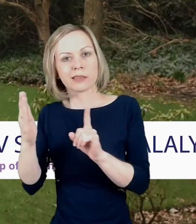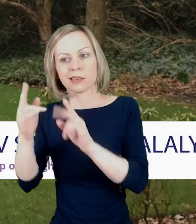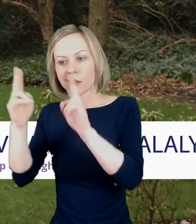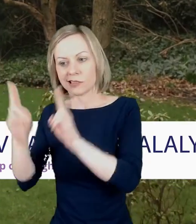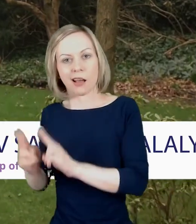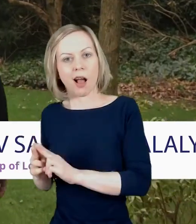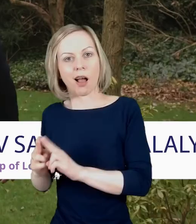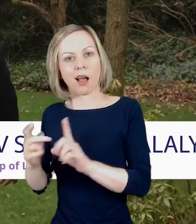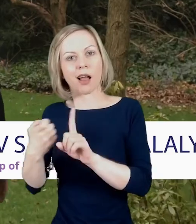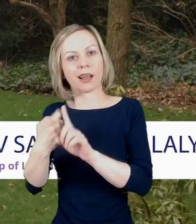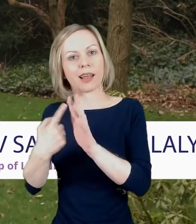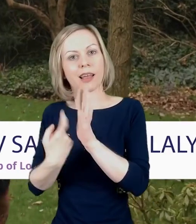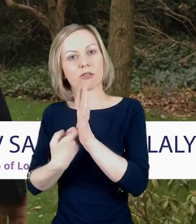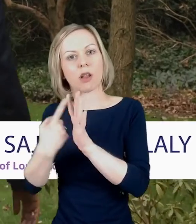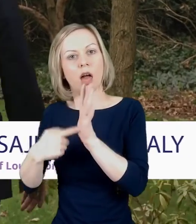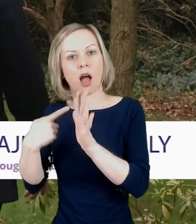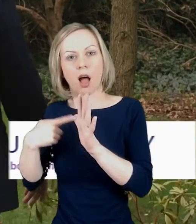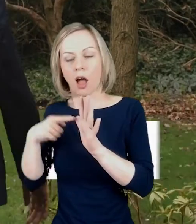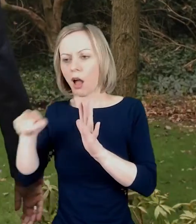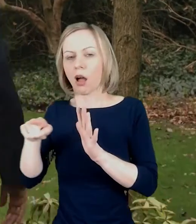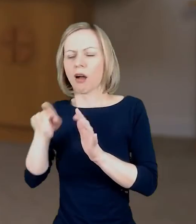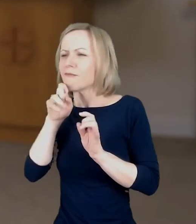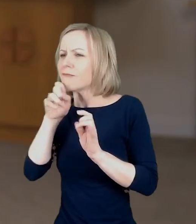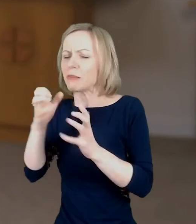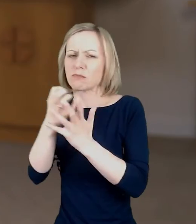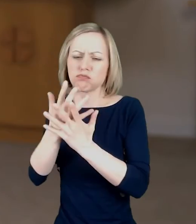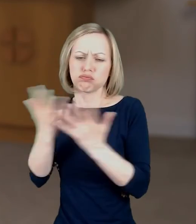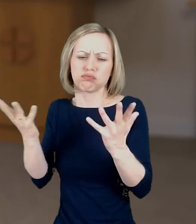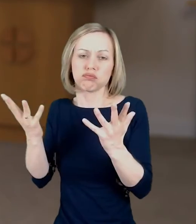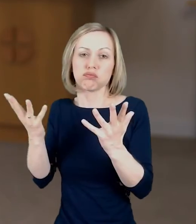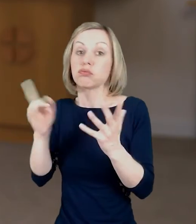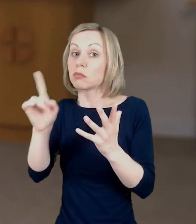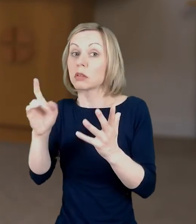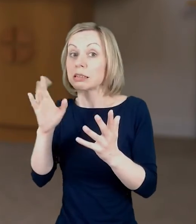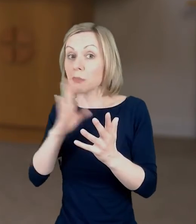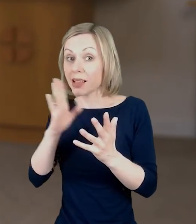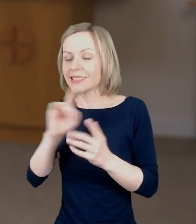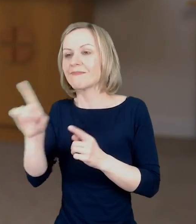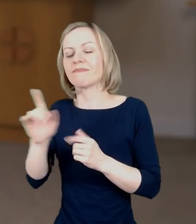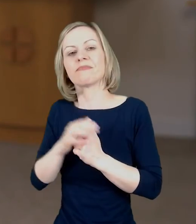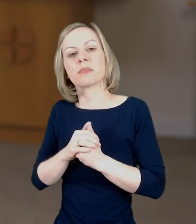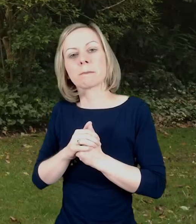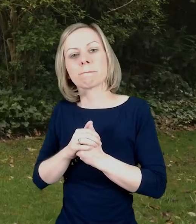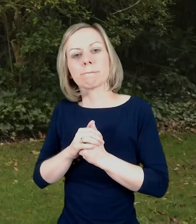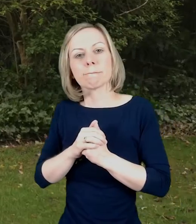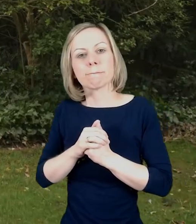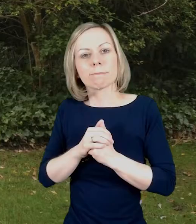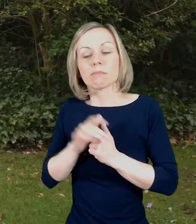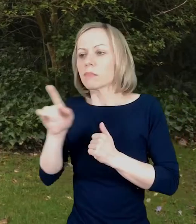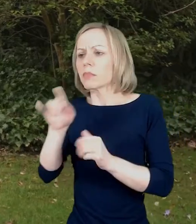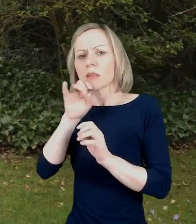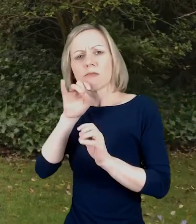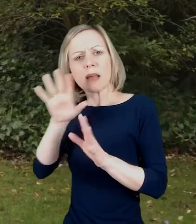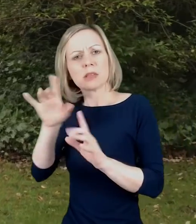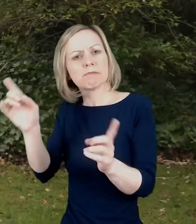in the state of Kerala, which is very famous for many, many things, including spice. And it's also